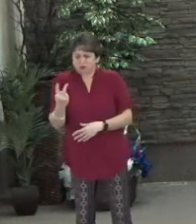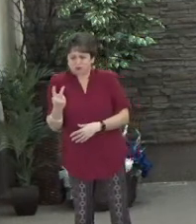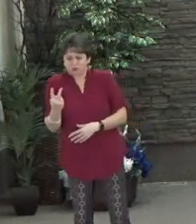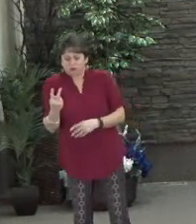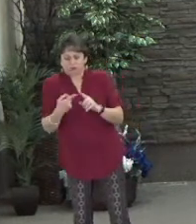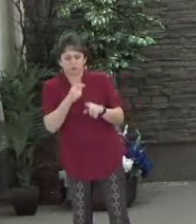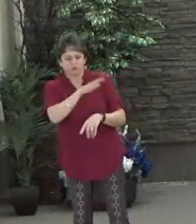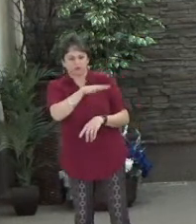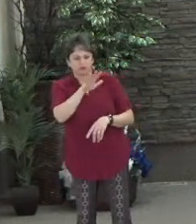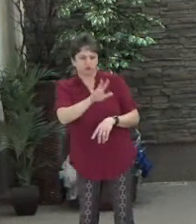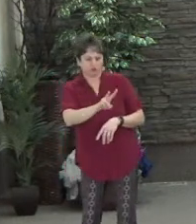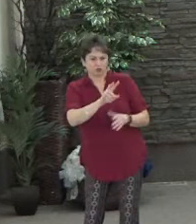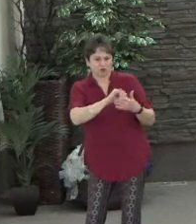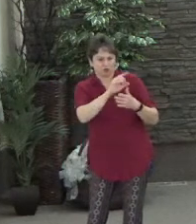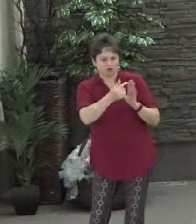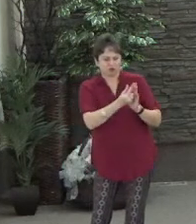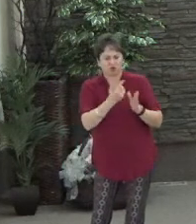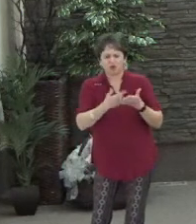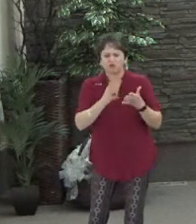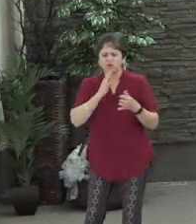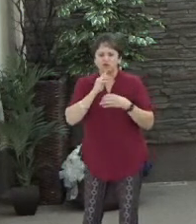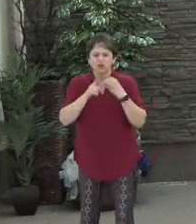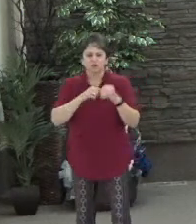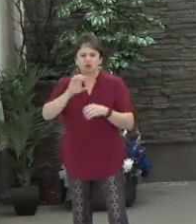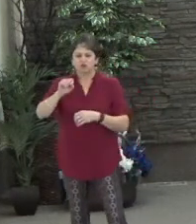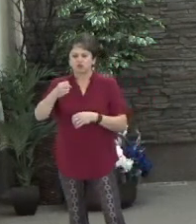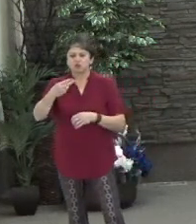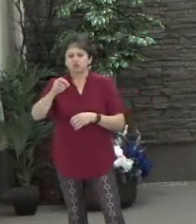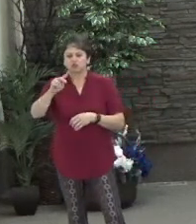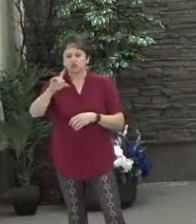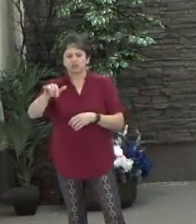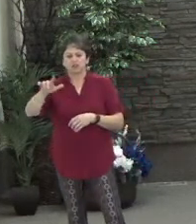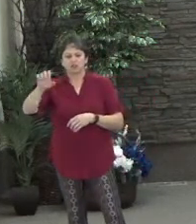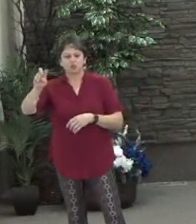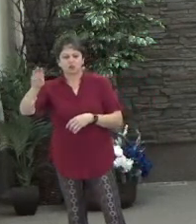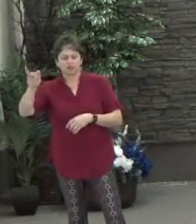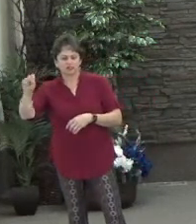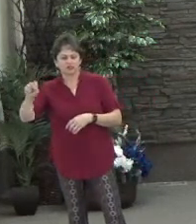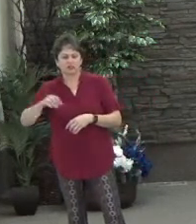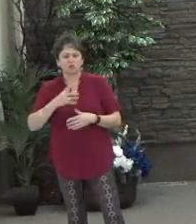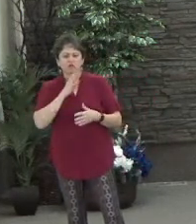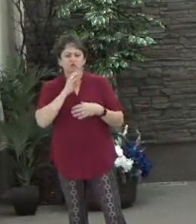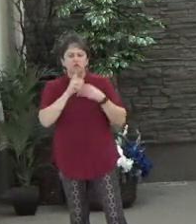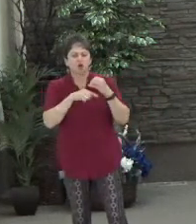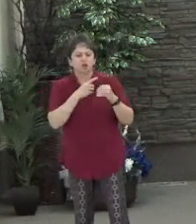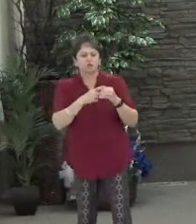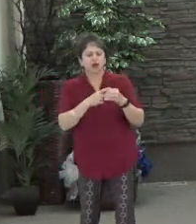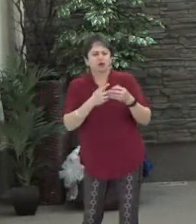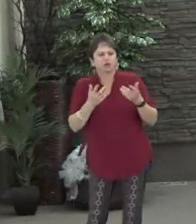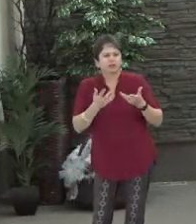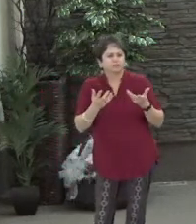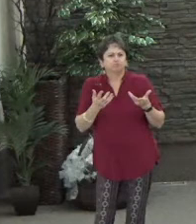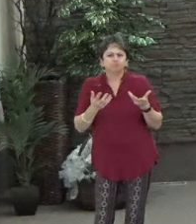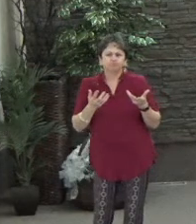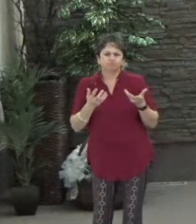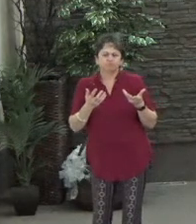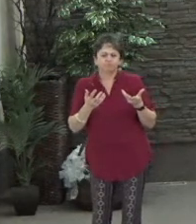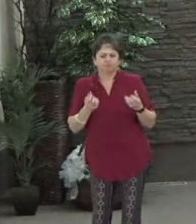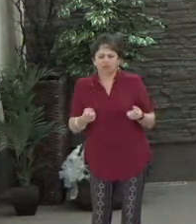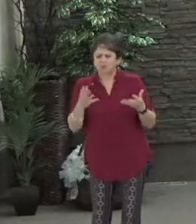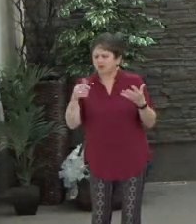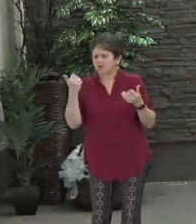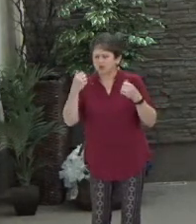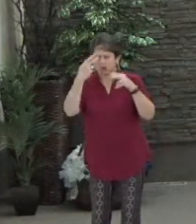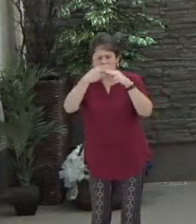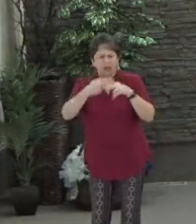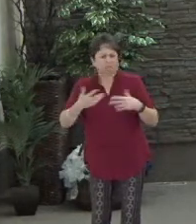52. What if we talked about Shirley Lewis? What if we talked about how many others could